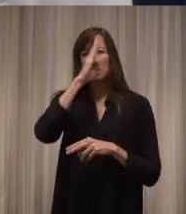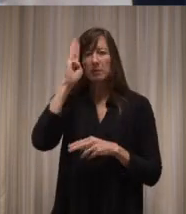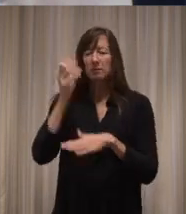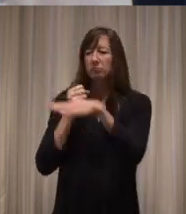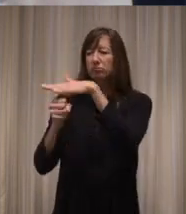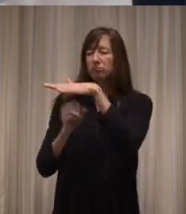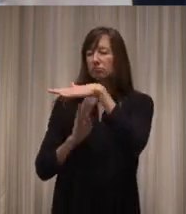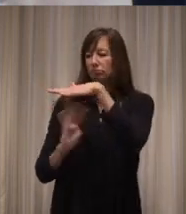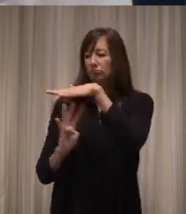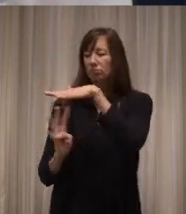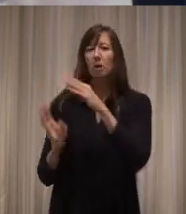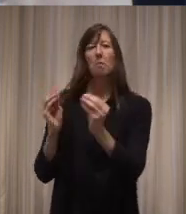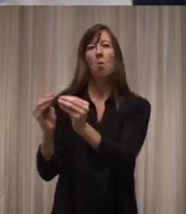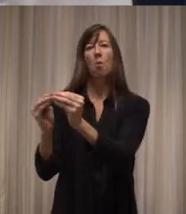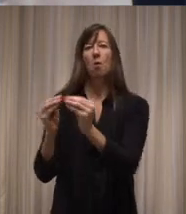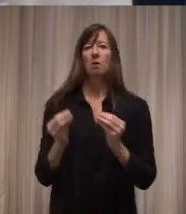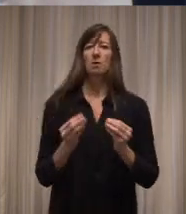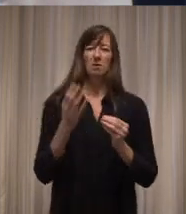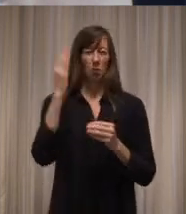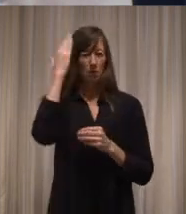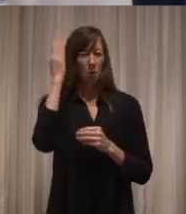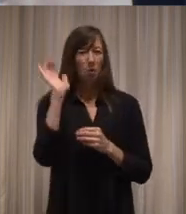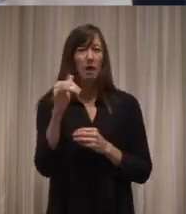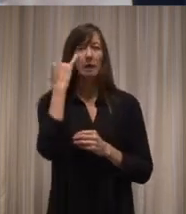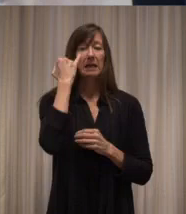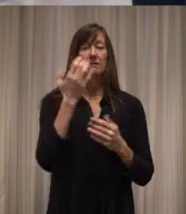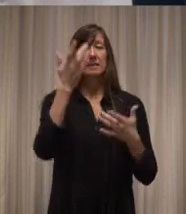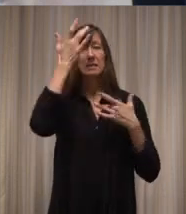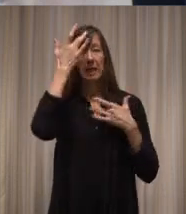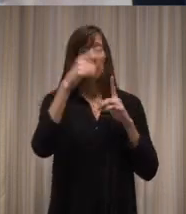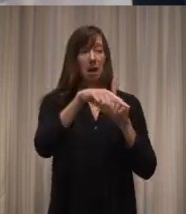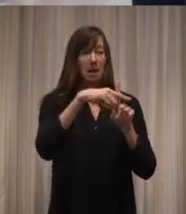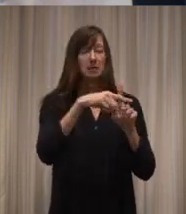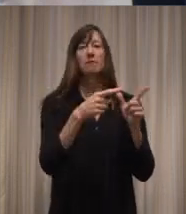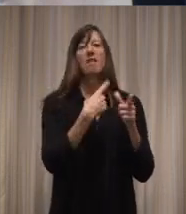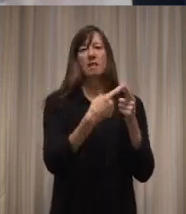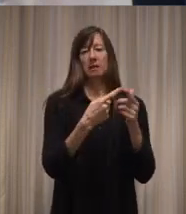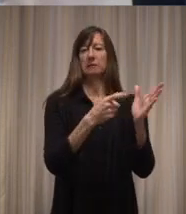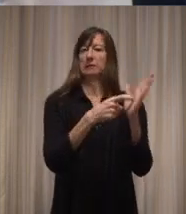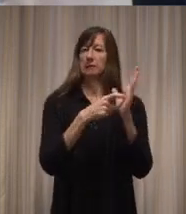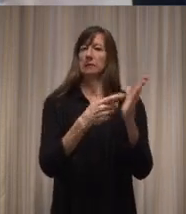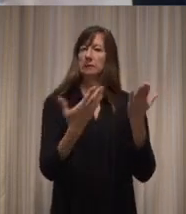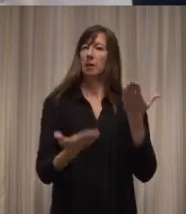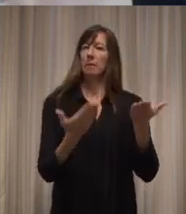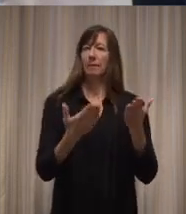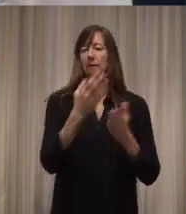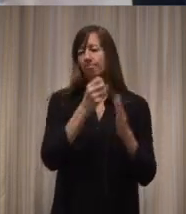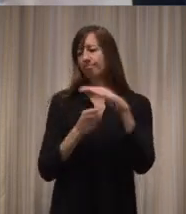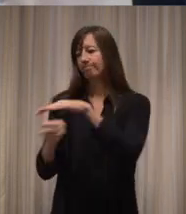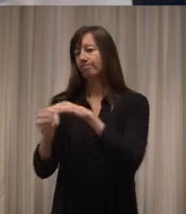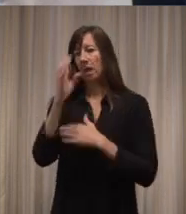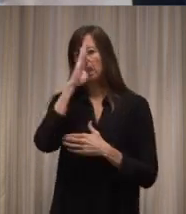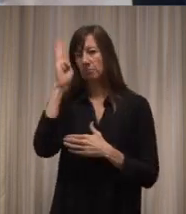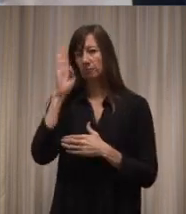percentage of those folks will require hospital care, unfortunately, and we'll talk about our hospital capacity here in a moment.